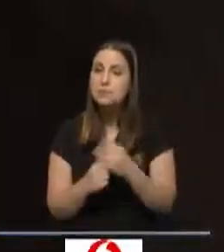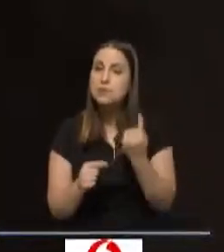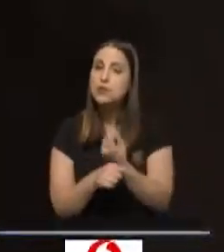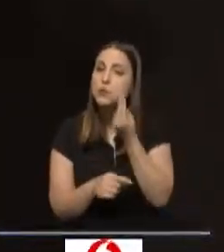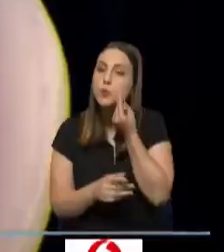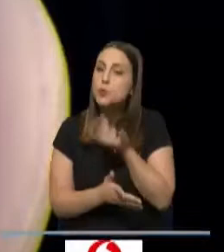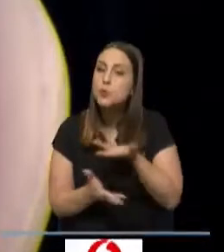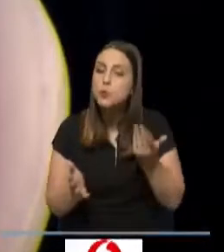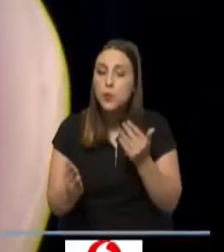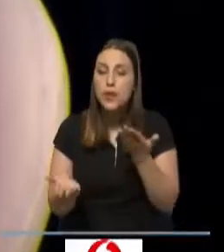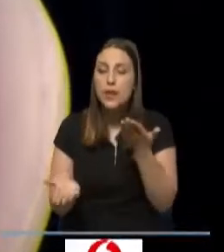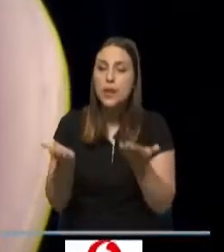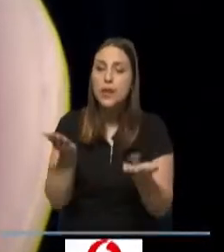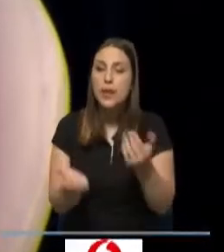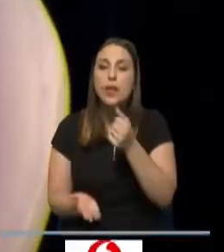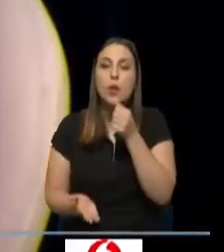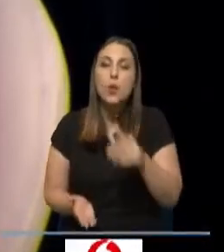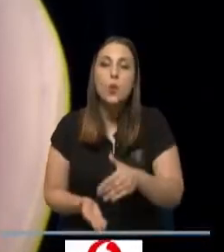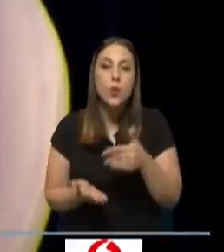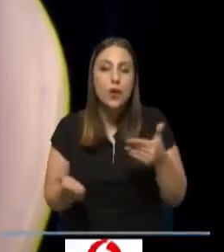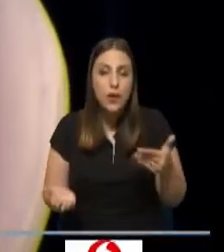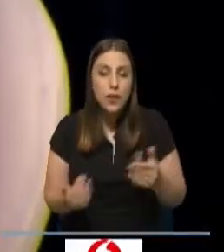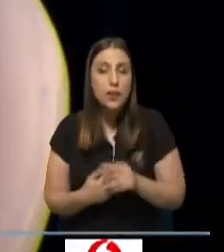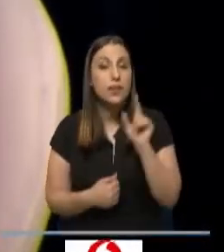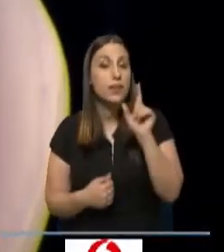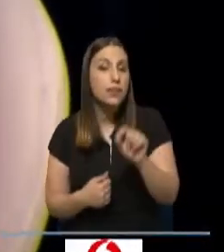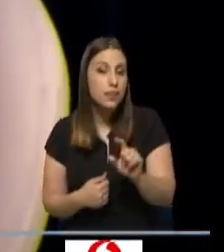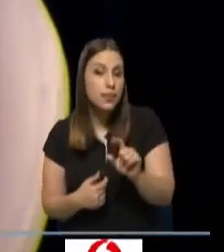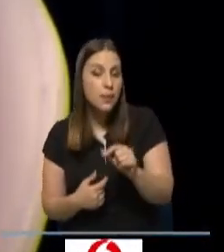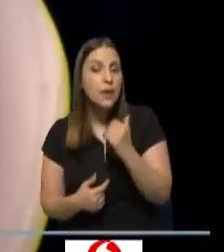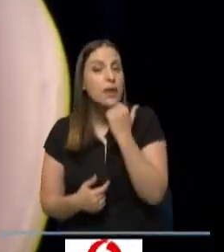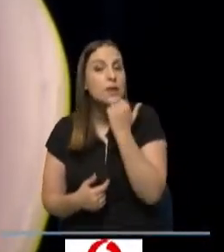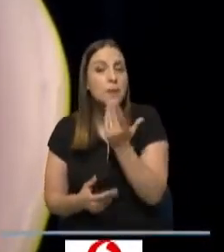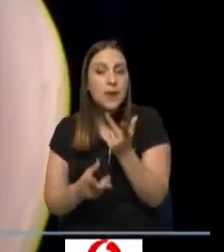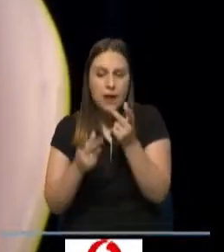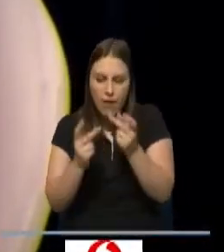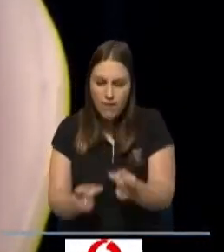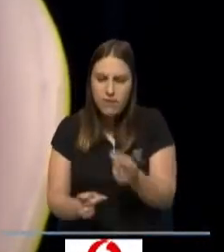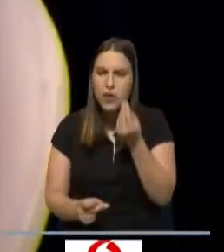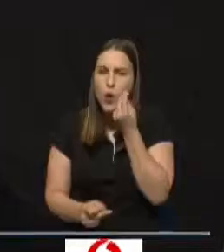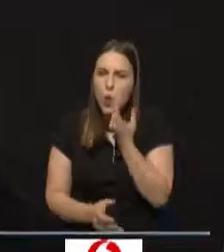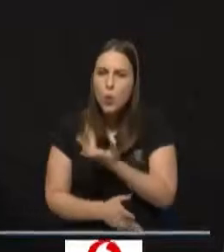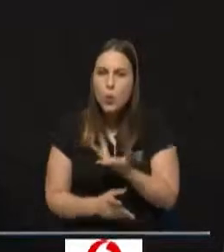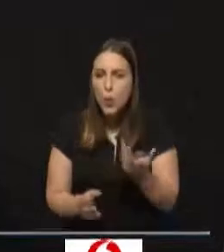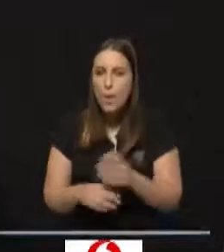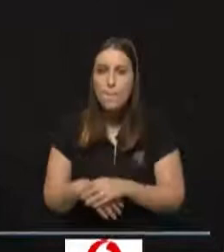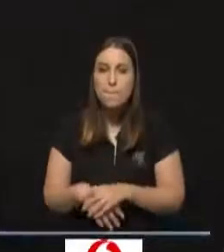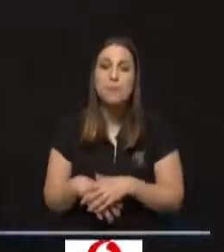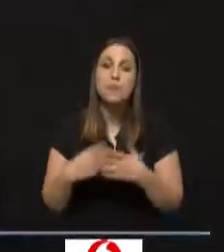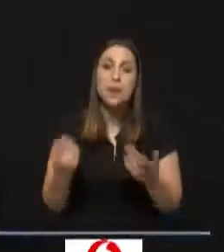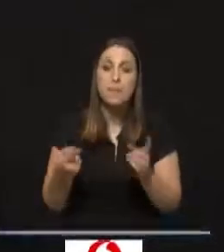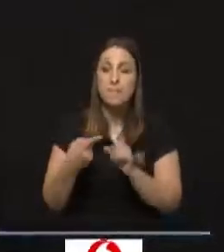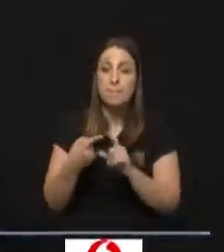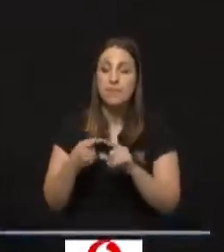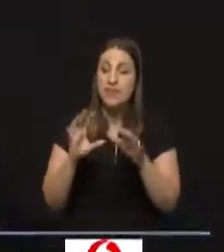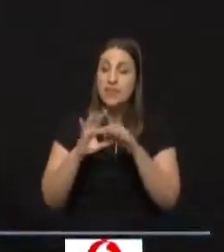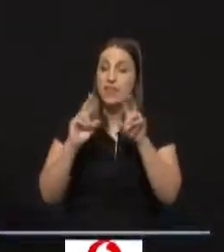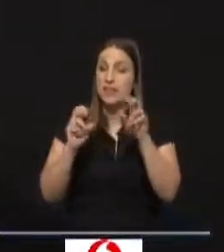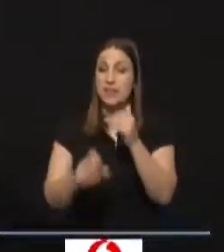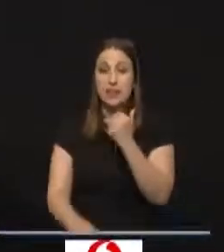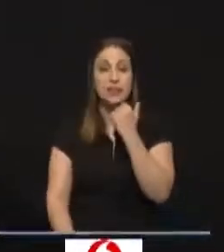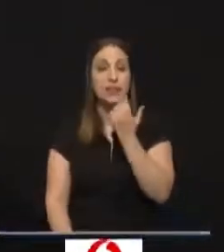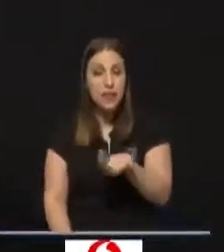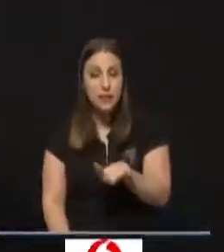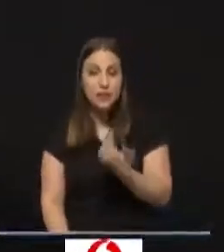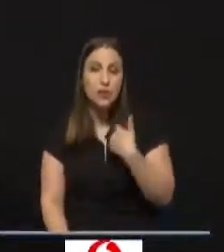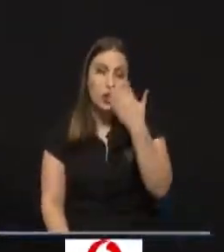How, what is the situation? Where's the balance? And so how do we keep and do we retain the talent? Well, I